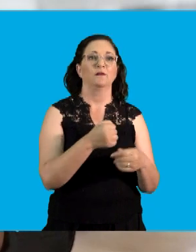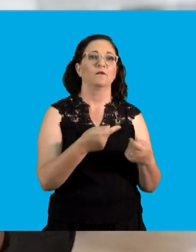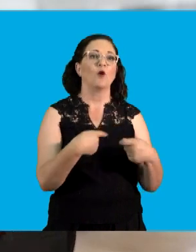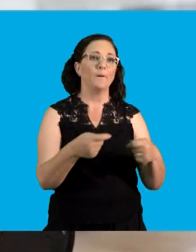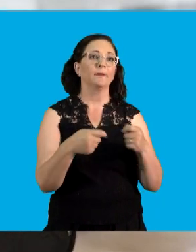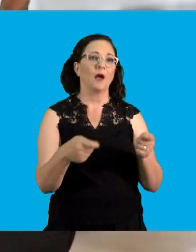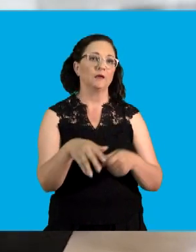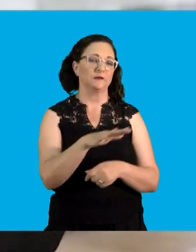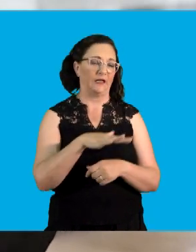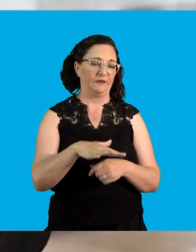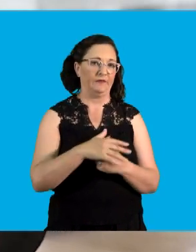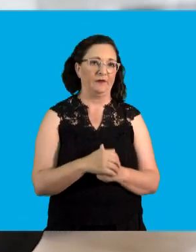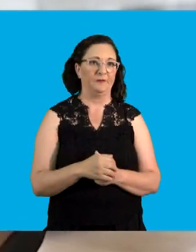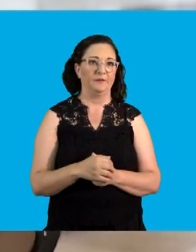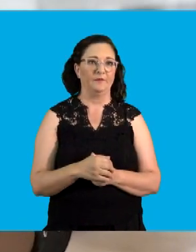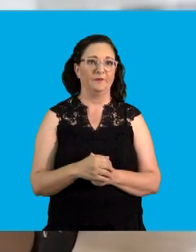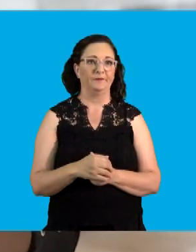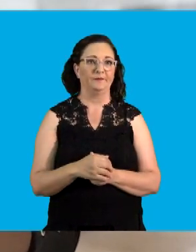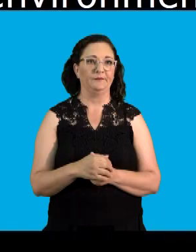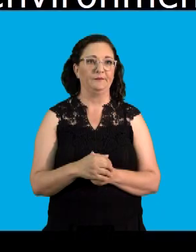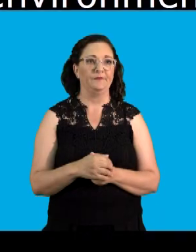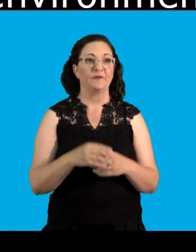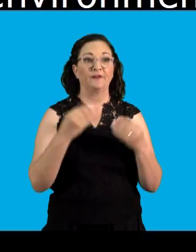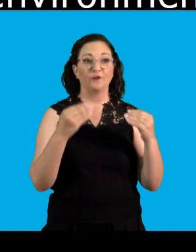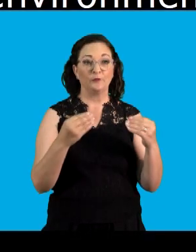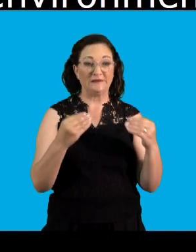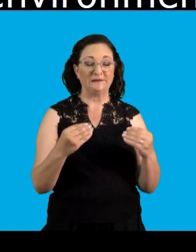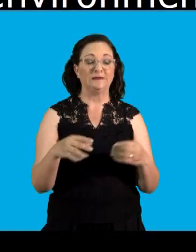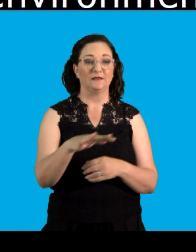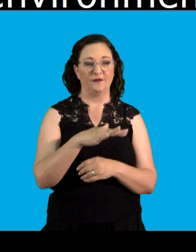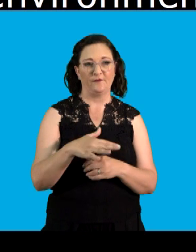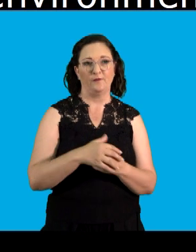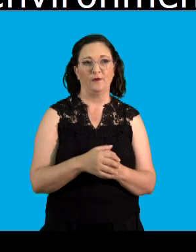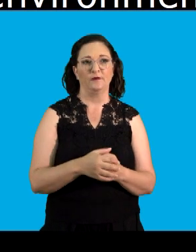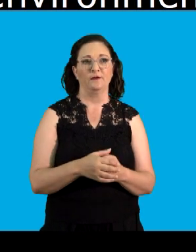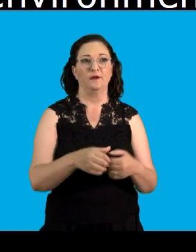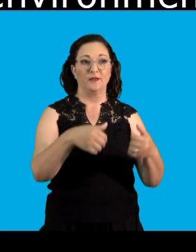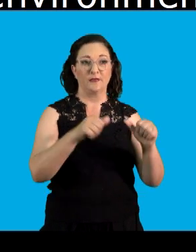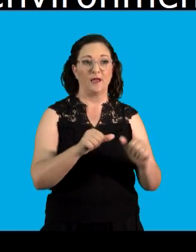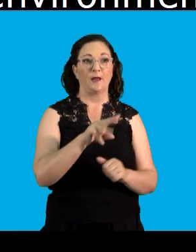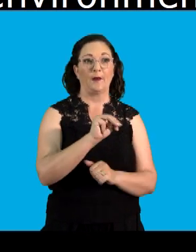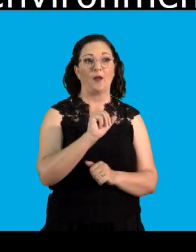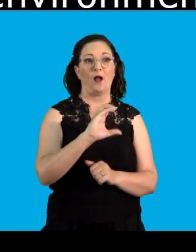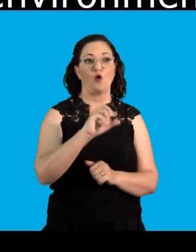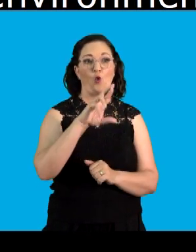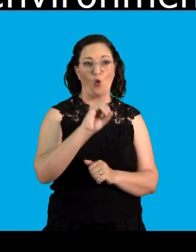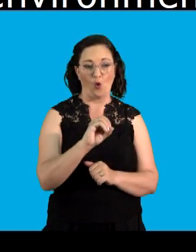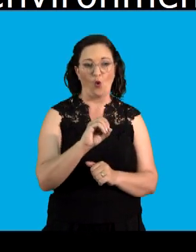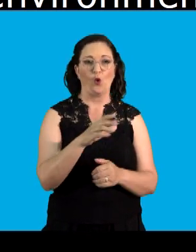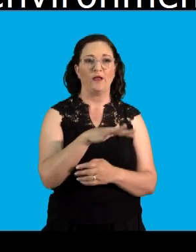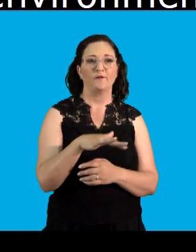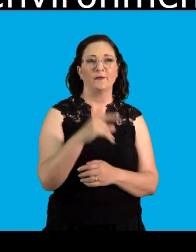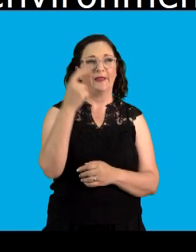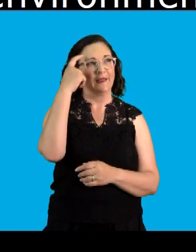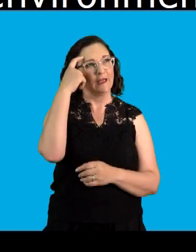market environment, which forms part of what? Of business environment. We're looking at the macro environment. Macro environment,